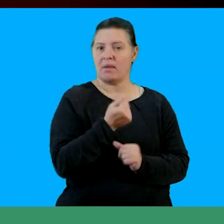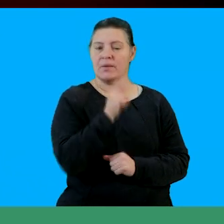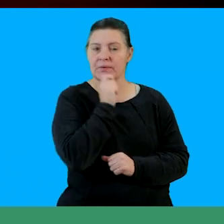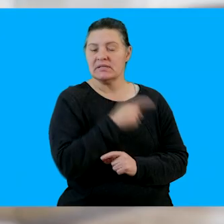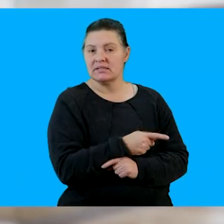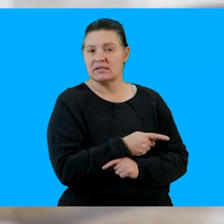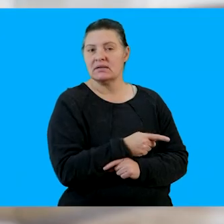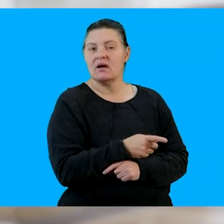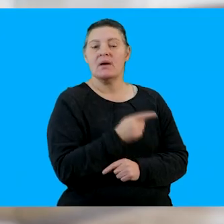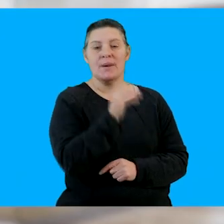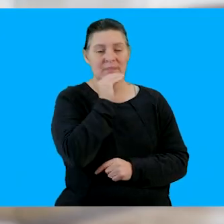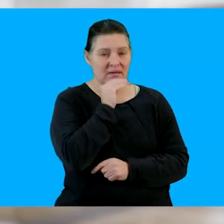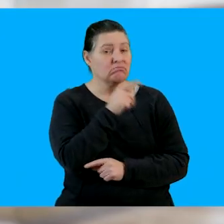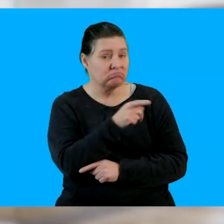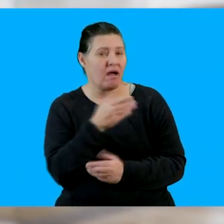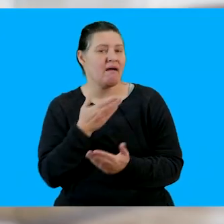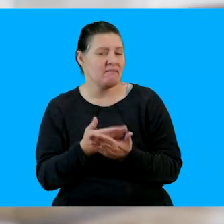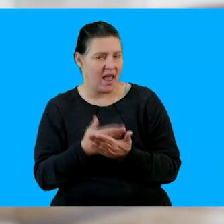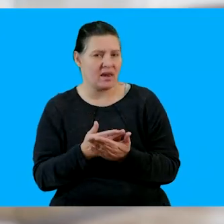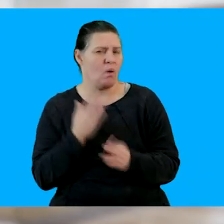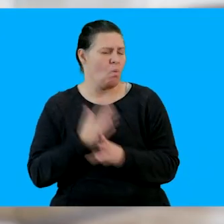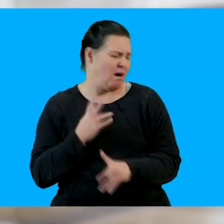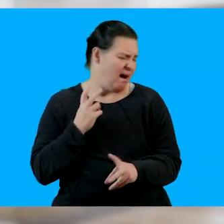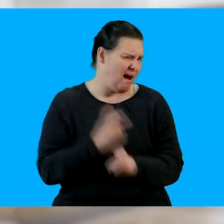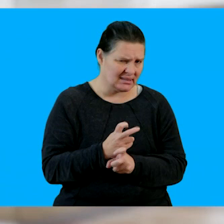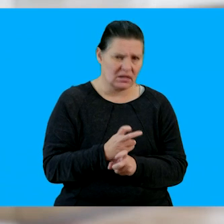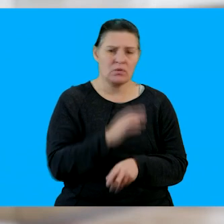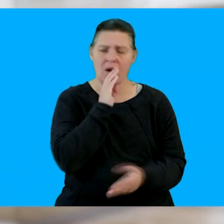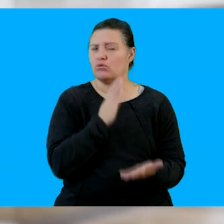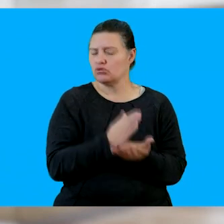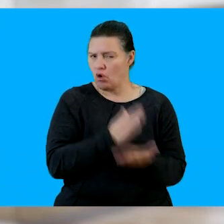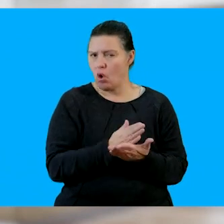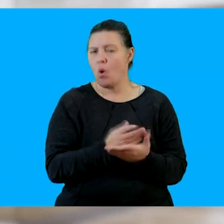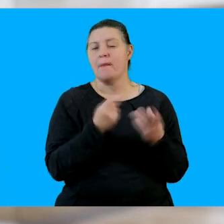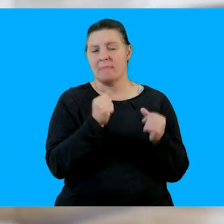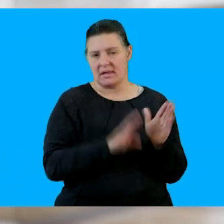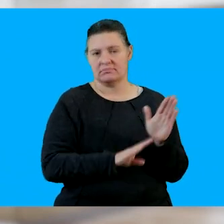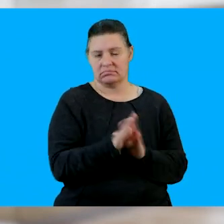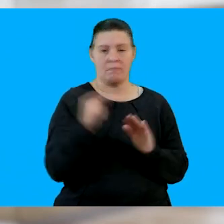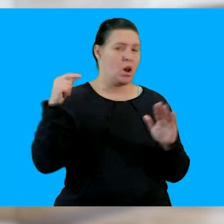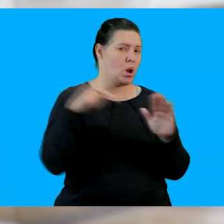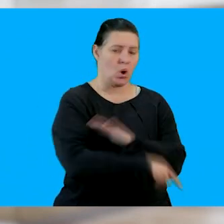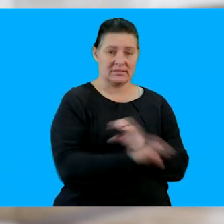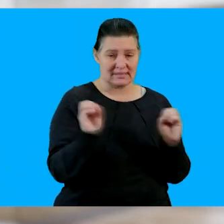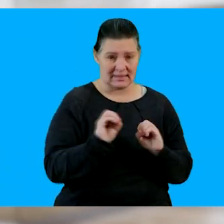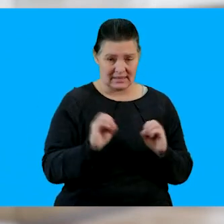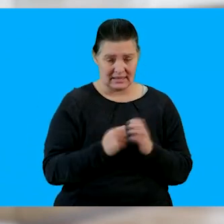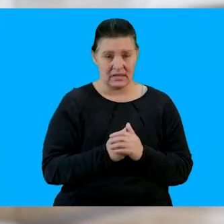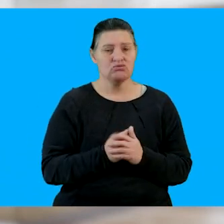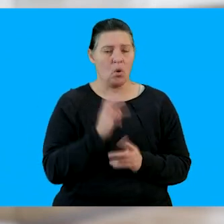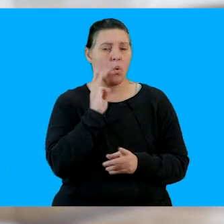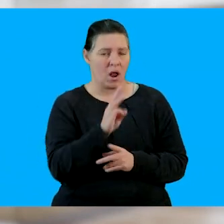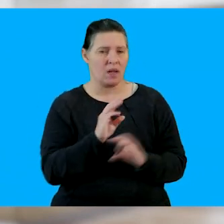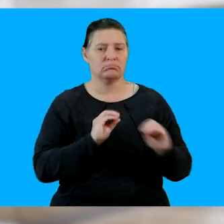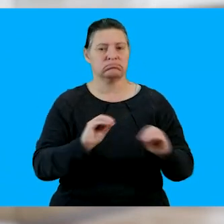own money, then it simply means that you are going to work very hard in order to make sure that your money is not lost at all. So